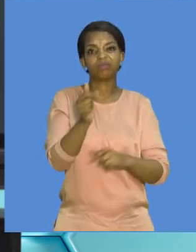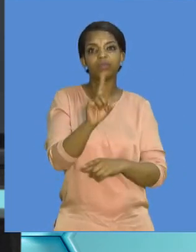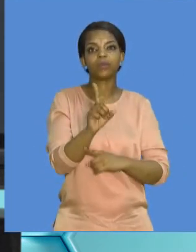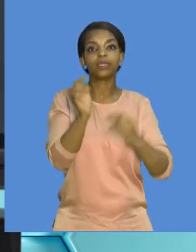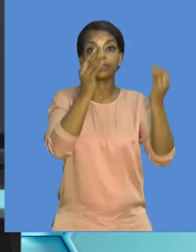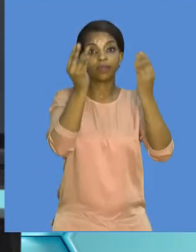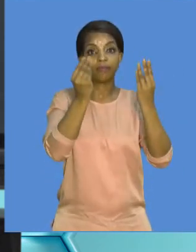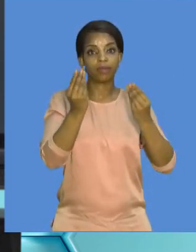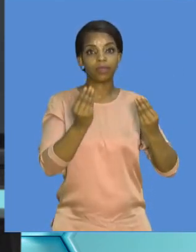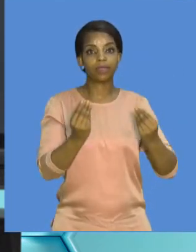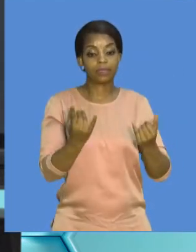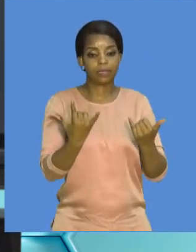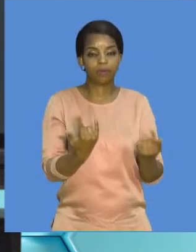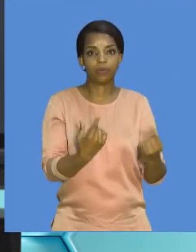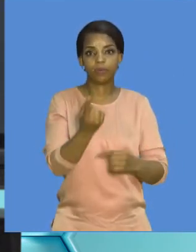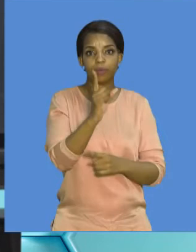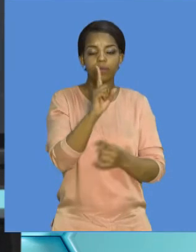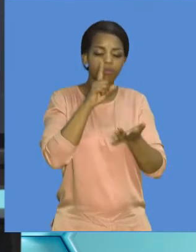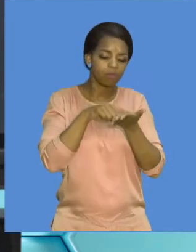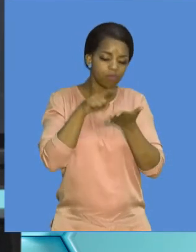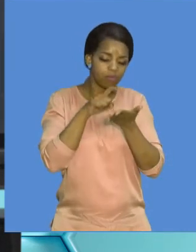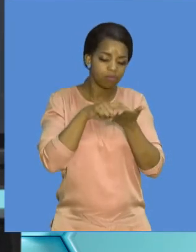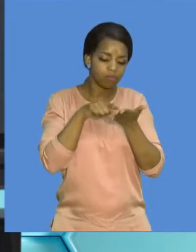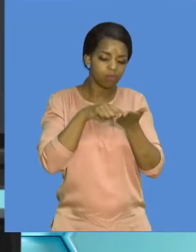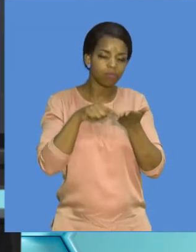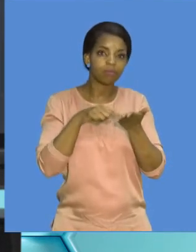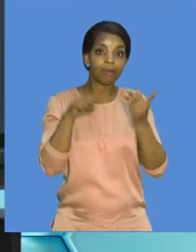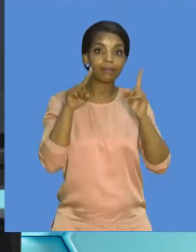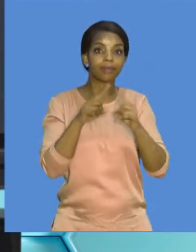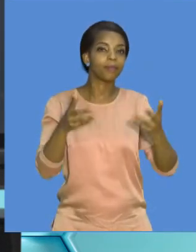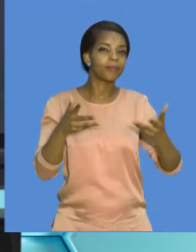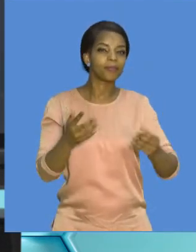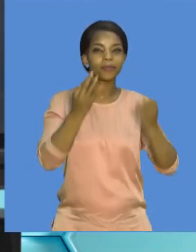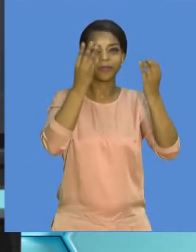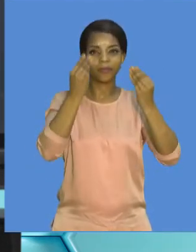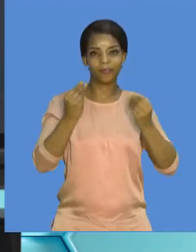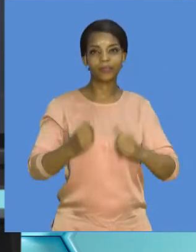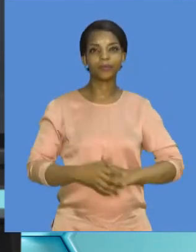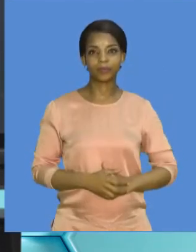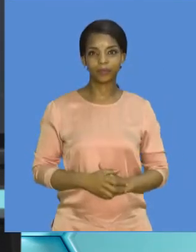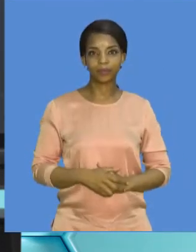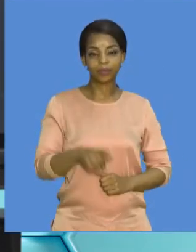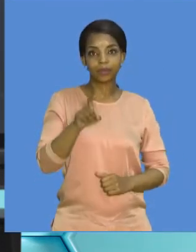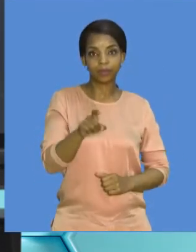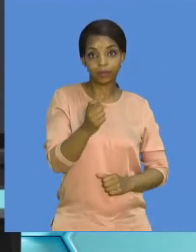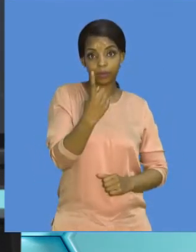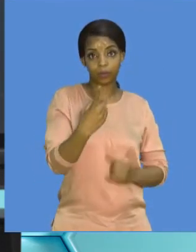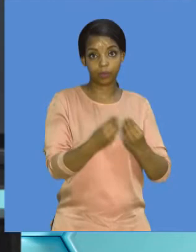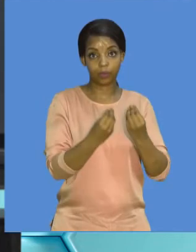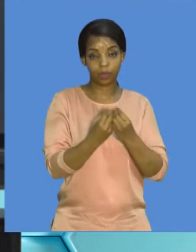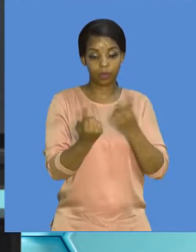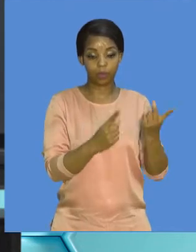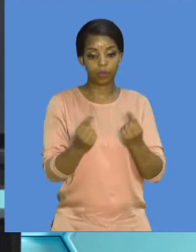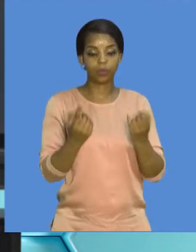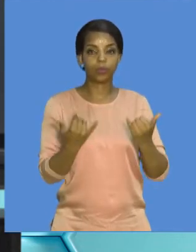finance, and I also need to do some calculations also under finance. what exactly will happen there. So that's what we're really going